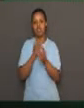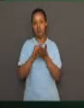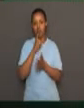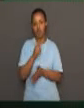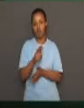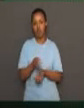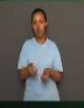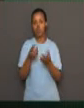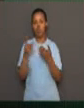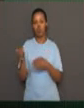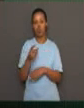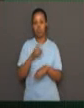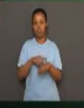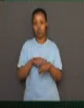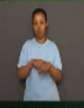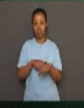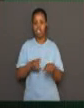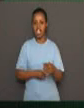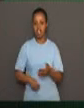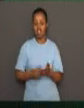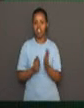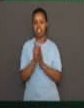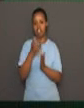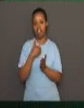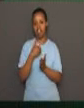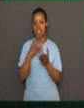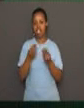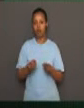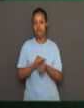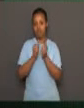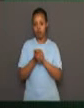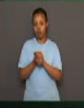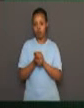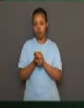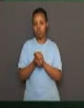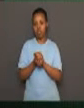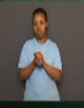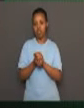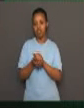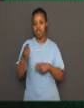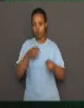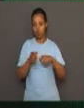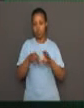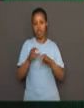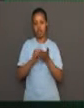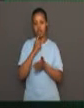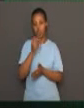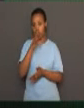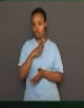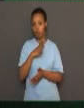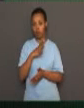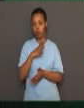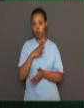There are many more times in fetal development in which evolutionary history plays a role. Human embryos all